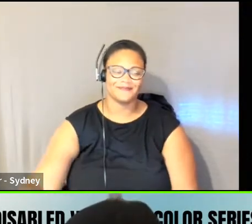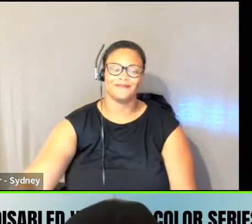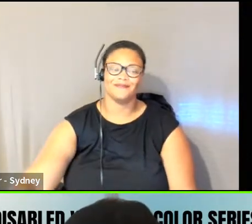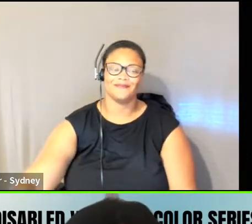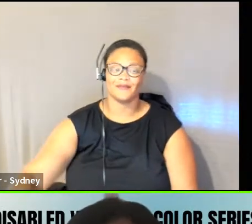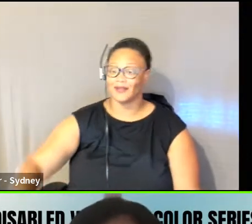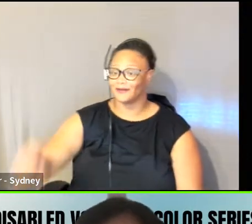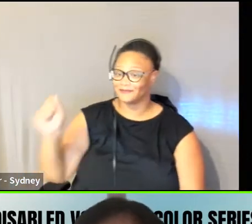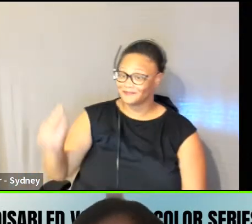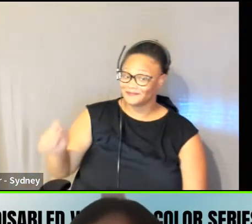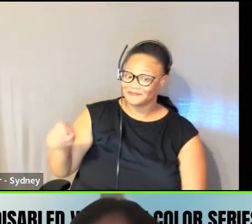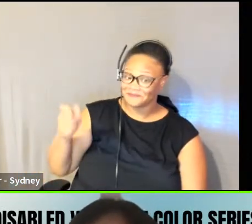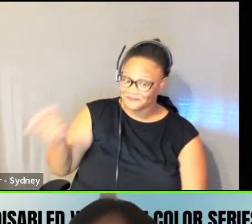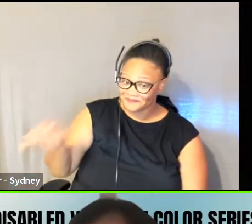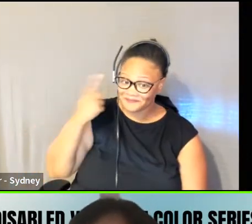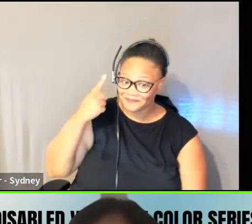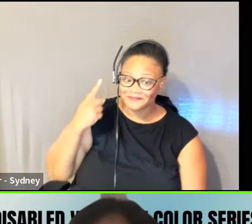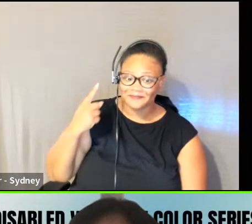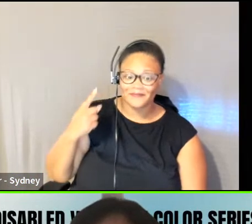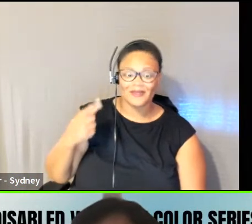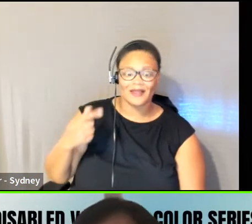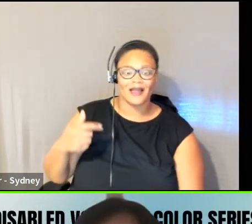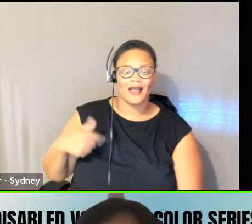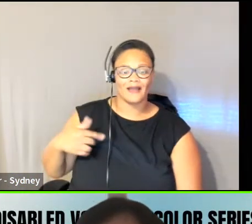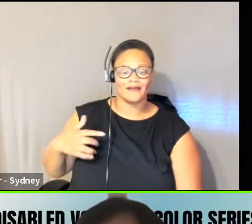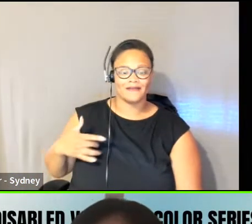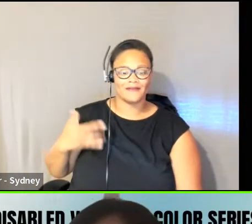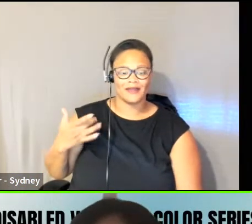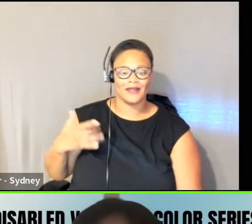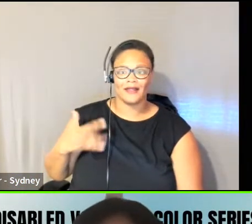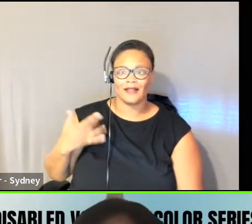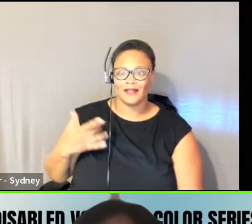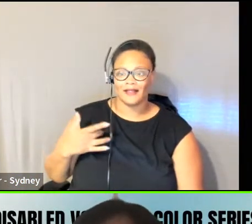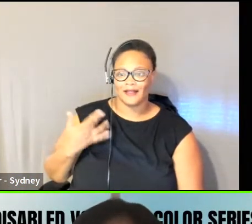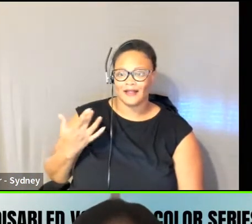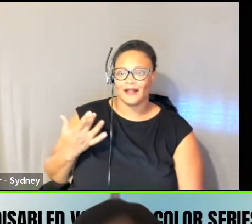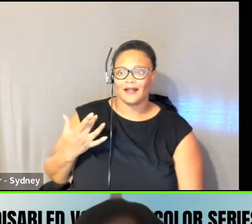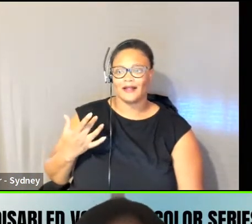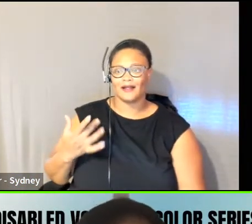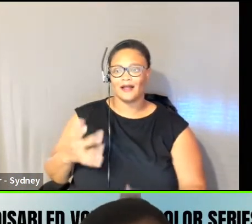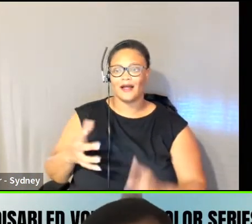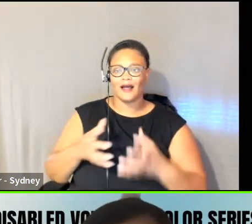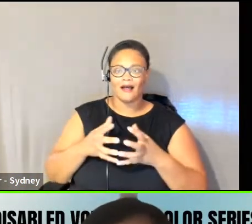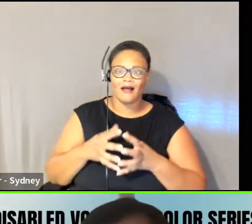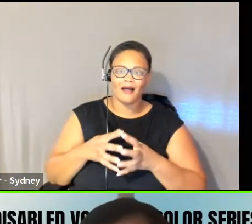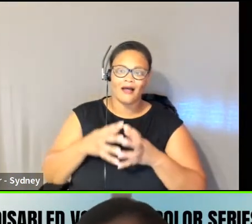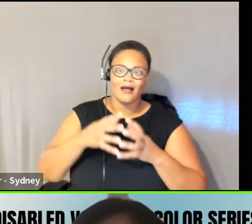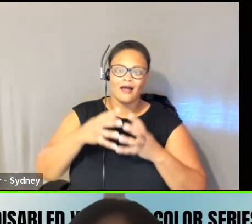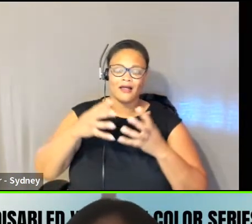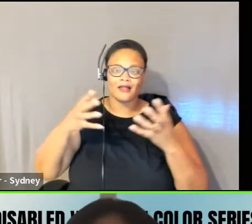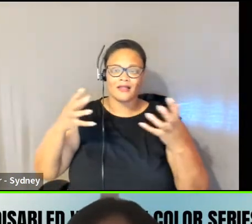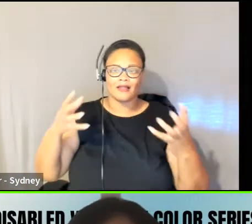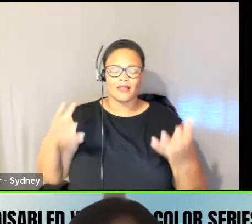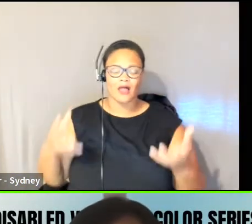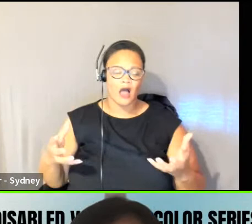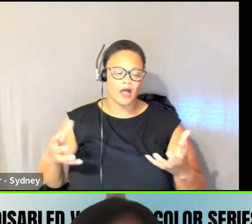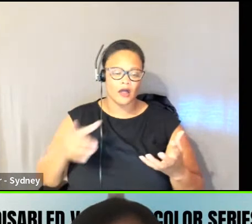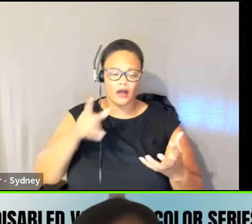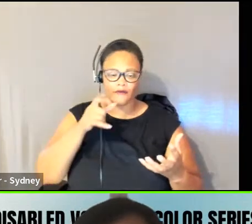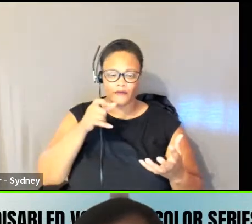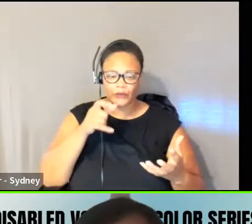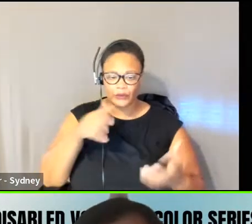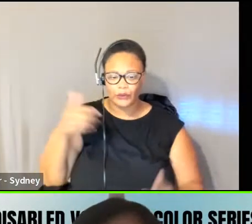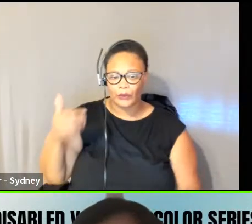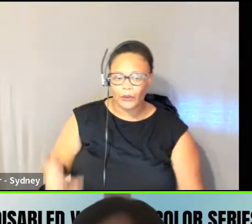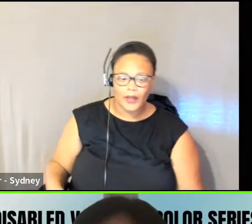Like, honestly, I feel that a lot of like who we are as individuals, our personal